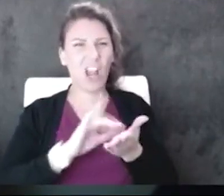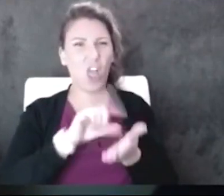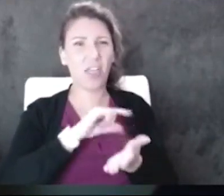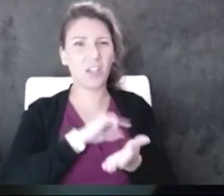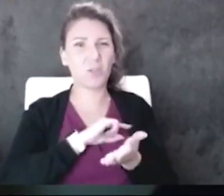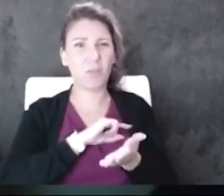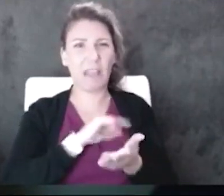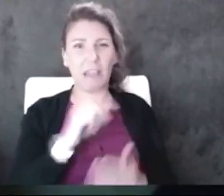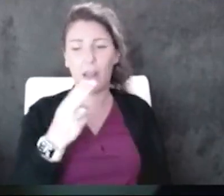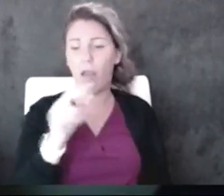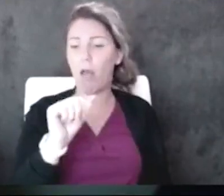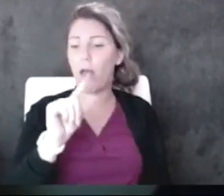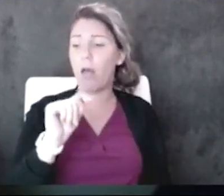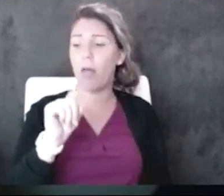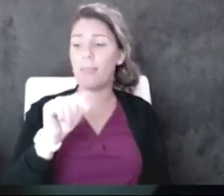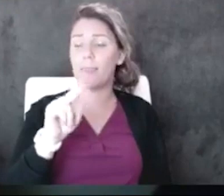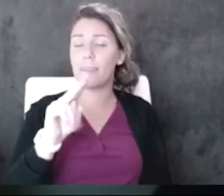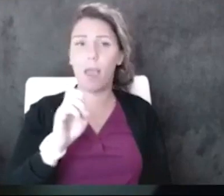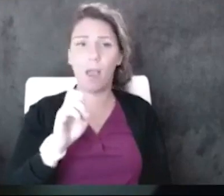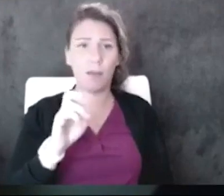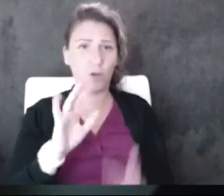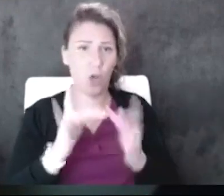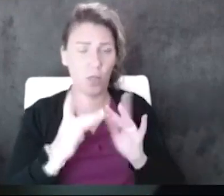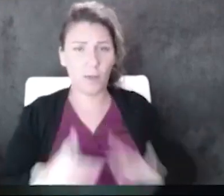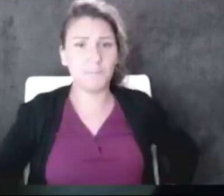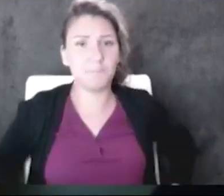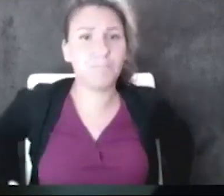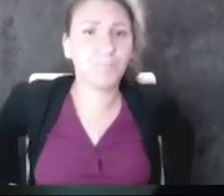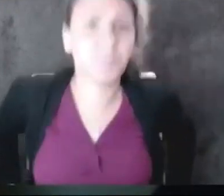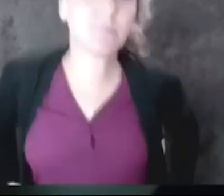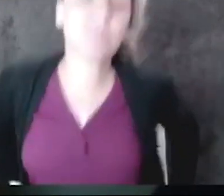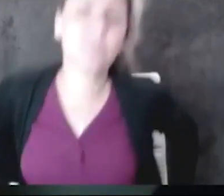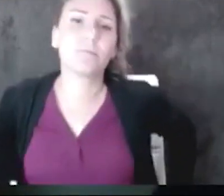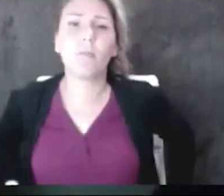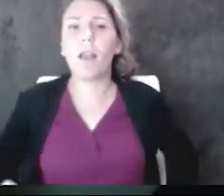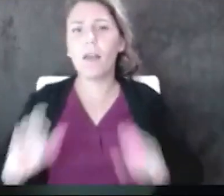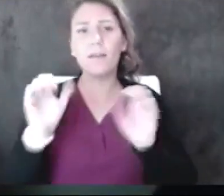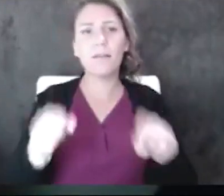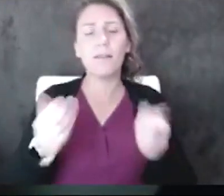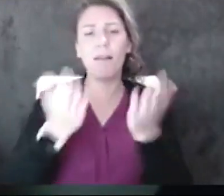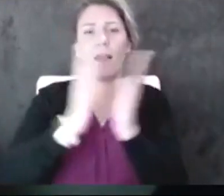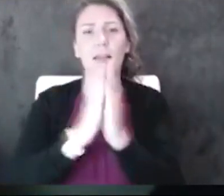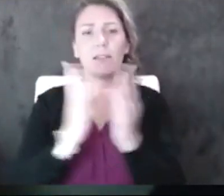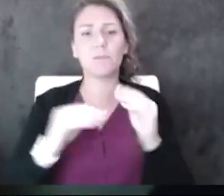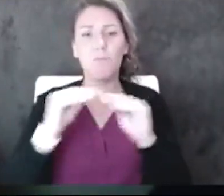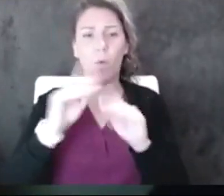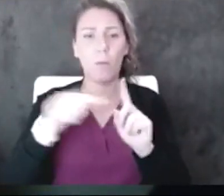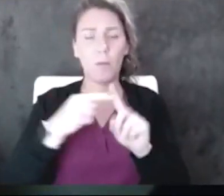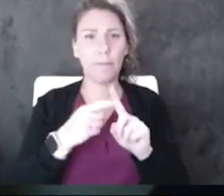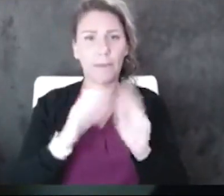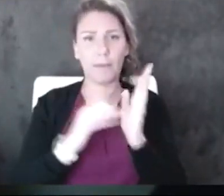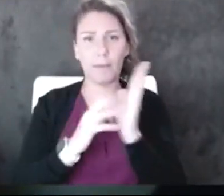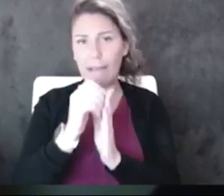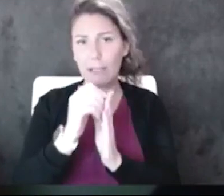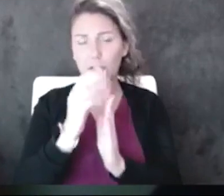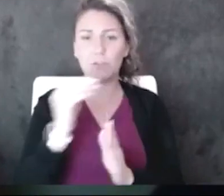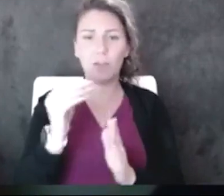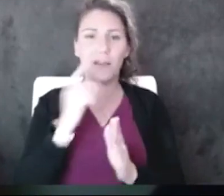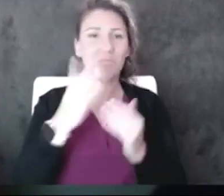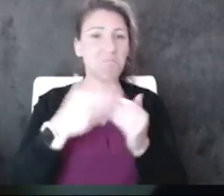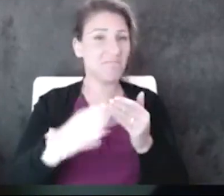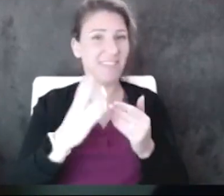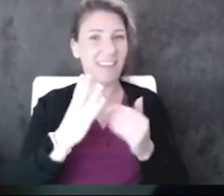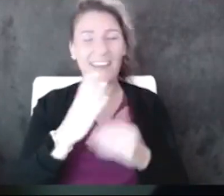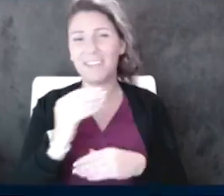online. Give us a call so that we can ask you some more questions about your cancer, any current treatment you might be on, things like that, and we can give you a better answer